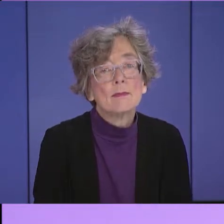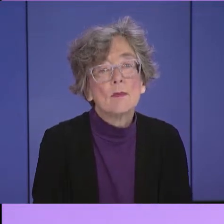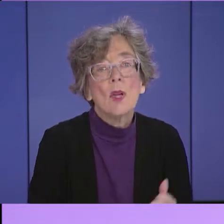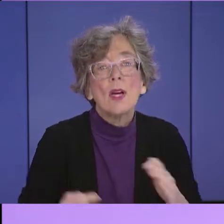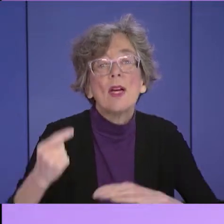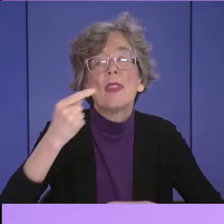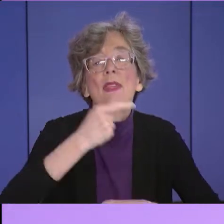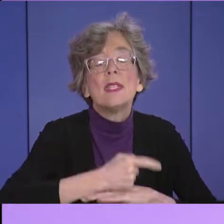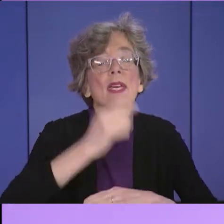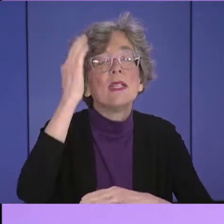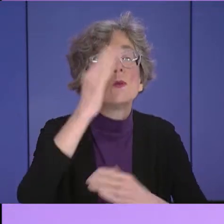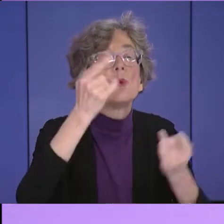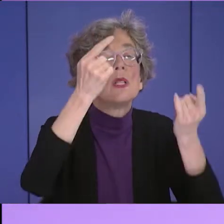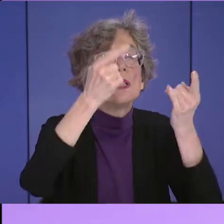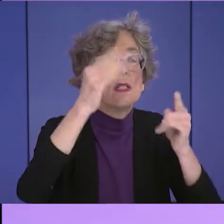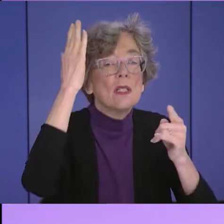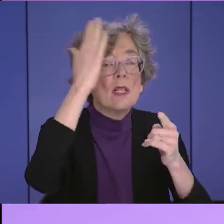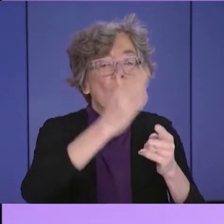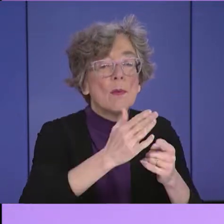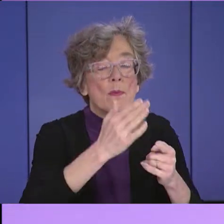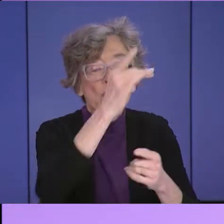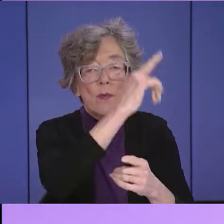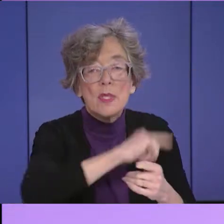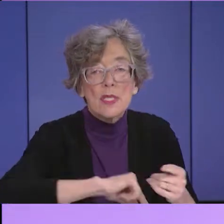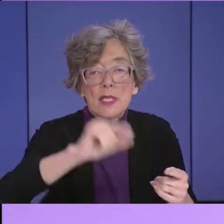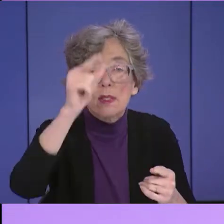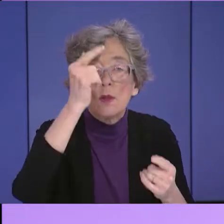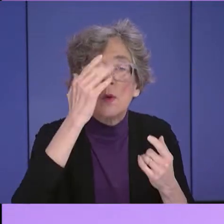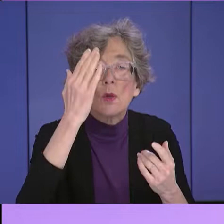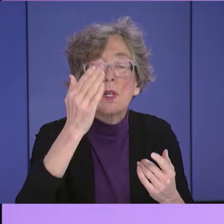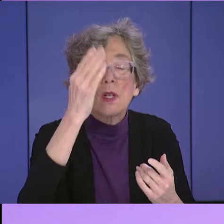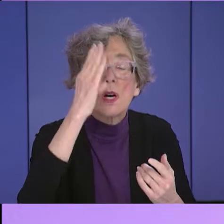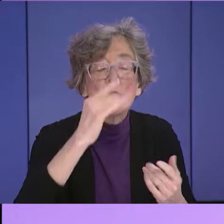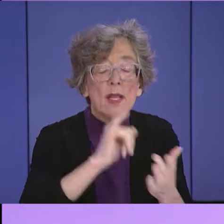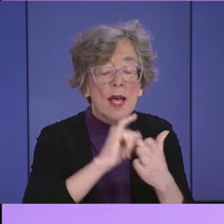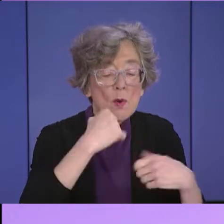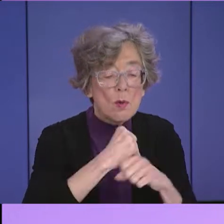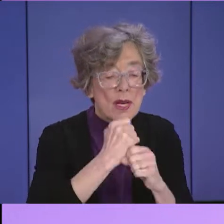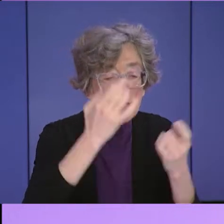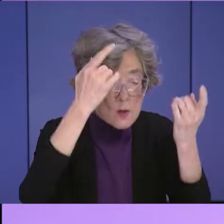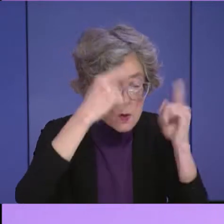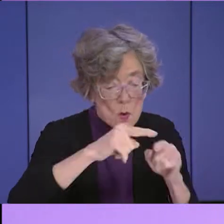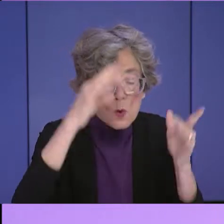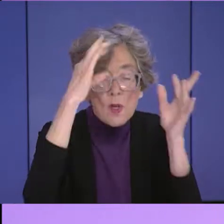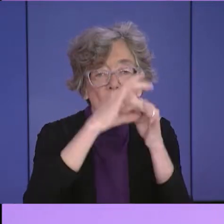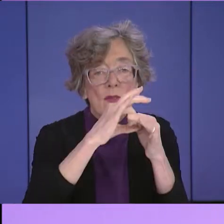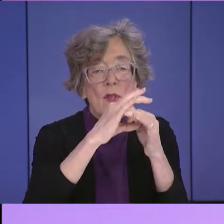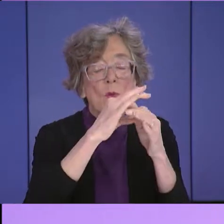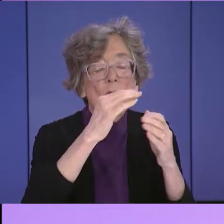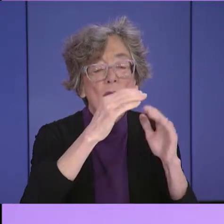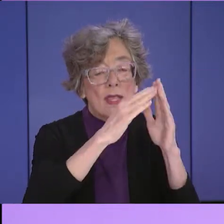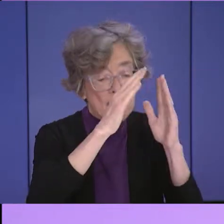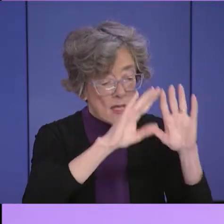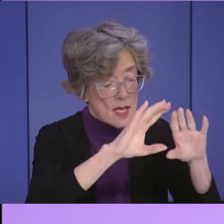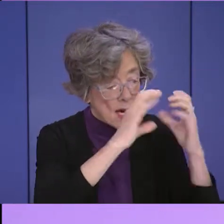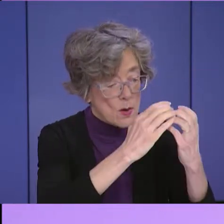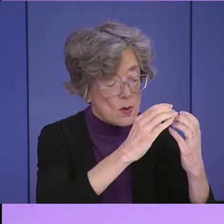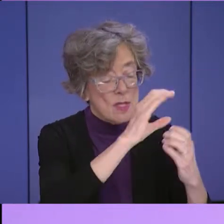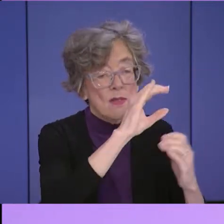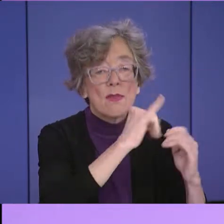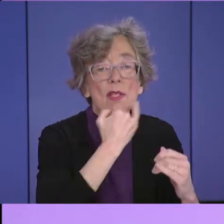days are coming, says the Lord, when I will make a new covenant with the house of Israel and the house of